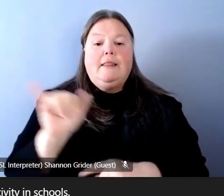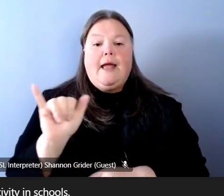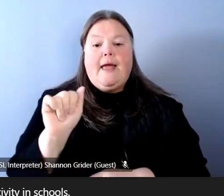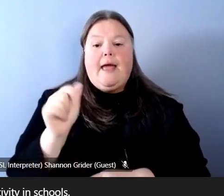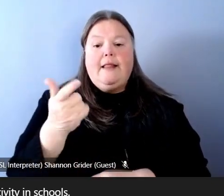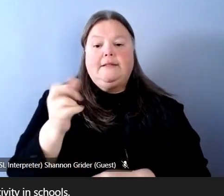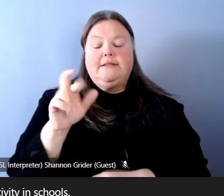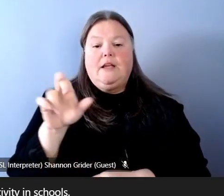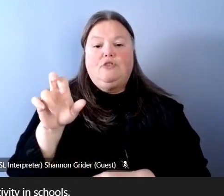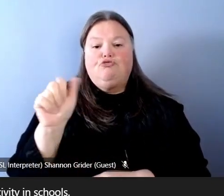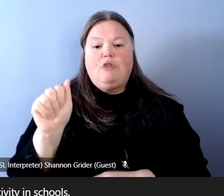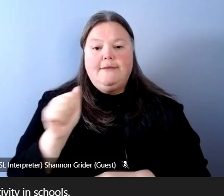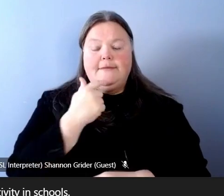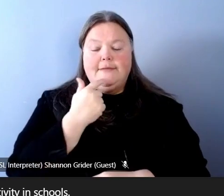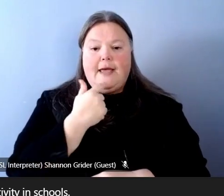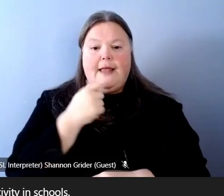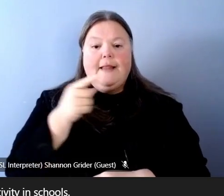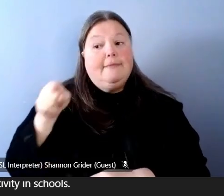they have a really good